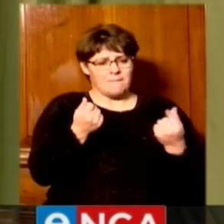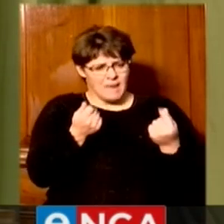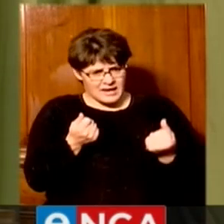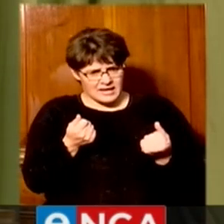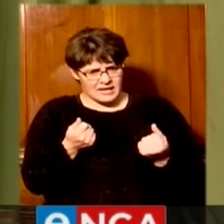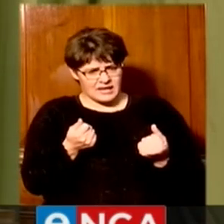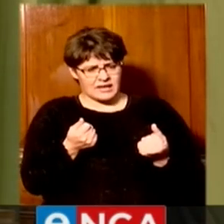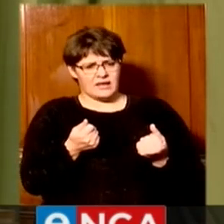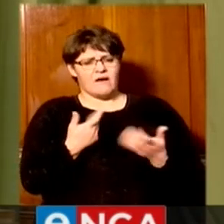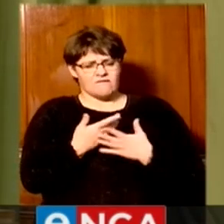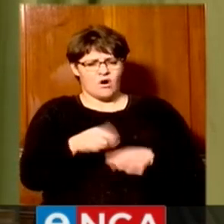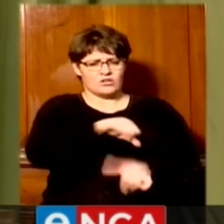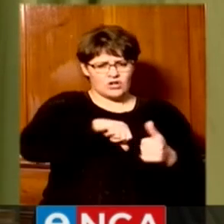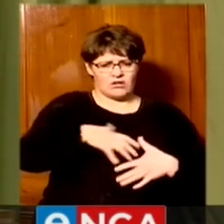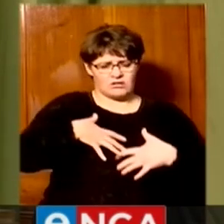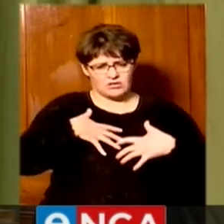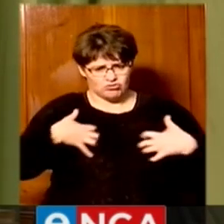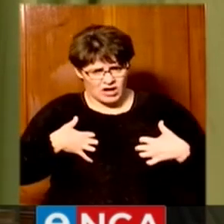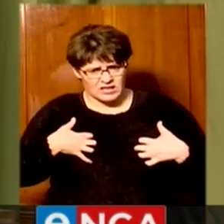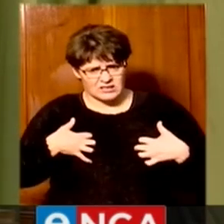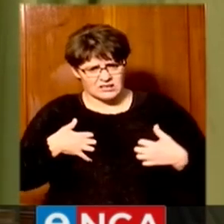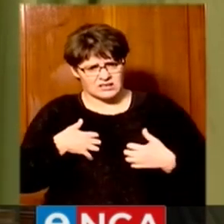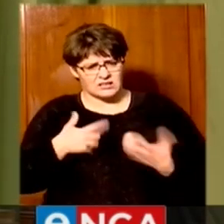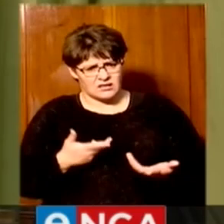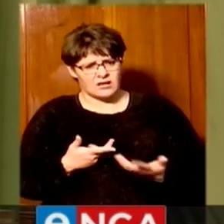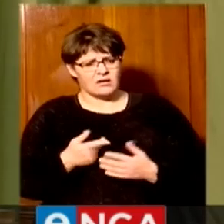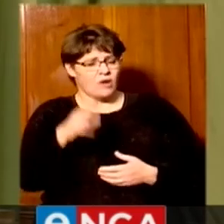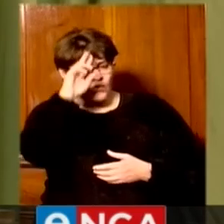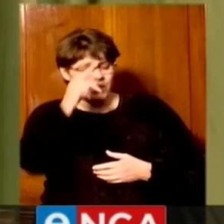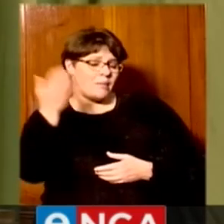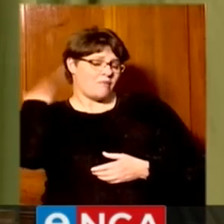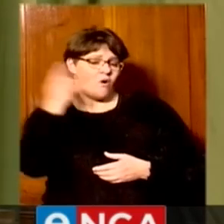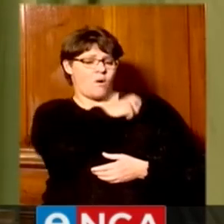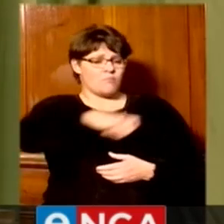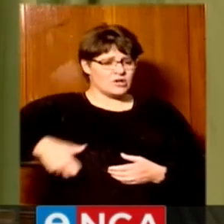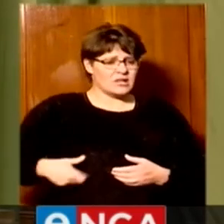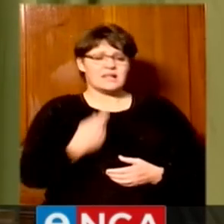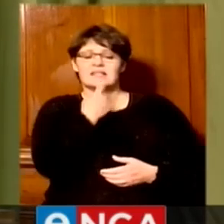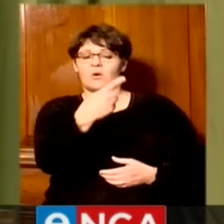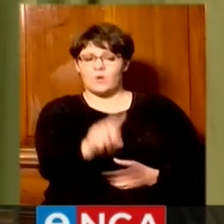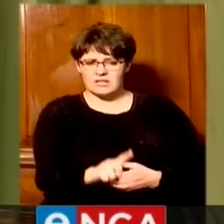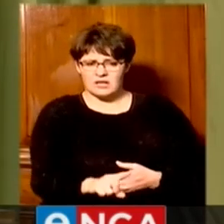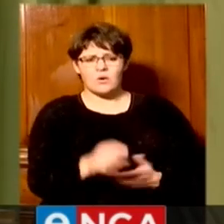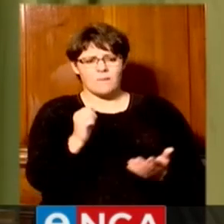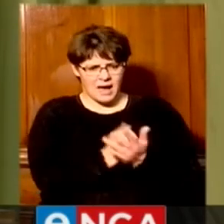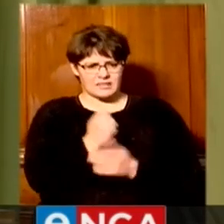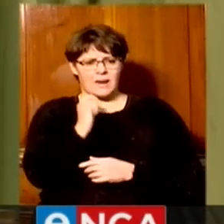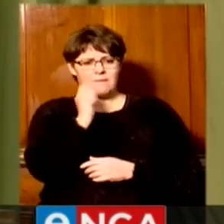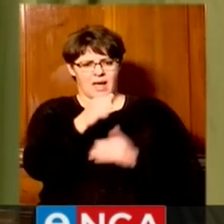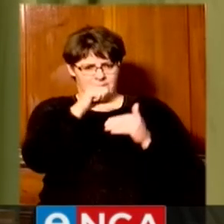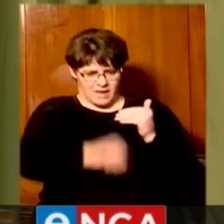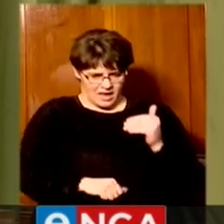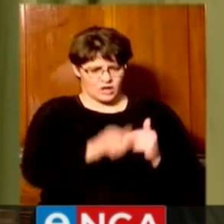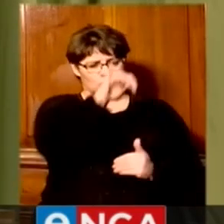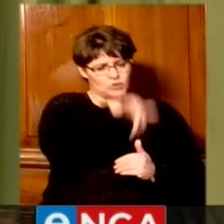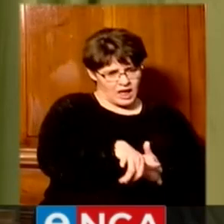social relief of distress sikhumbule ukuthi upresident wathi kufuneka ibhadalwe from July until